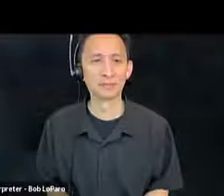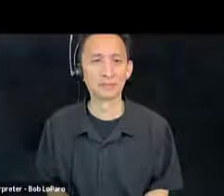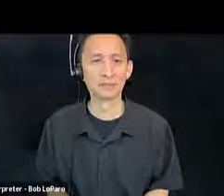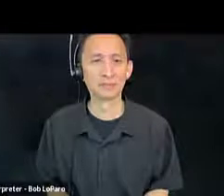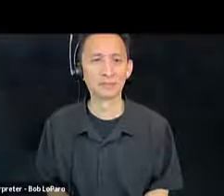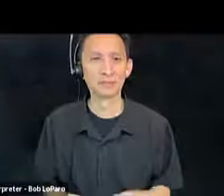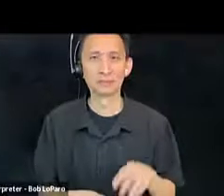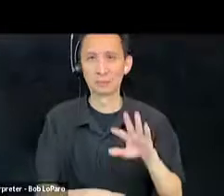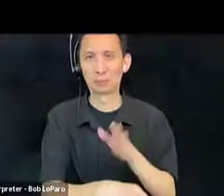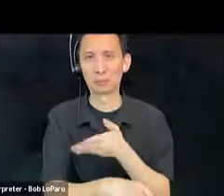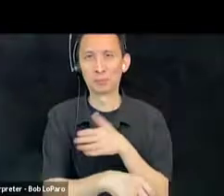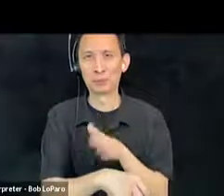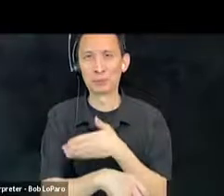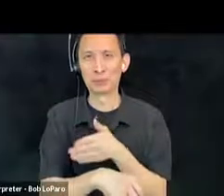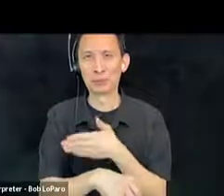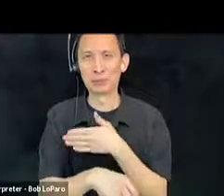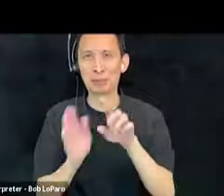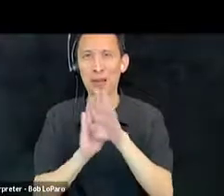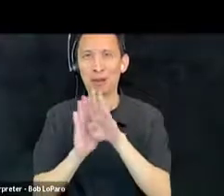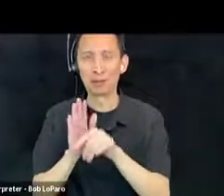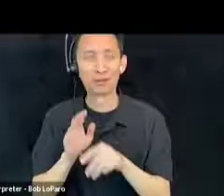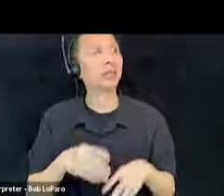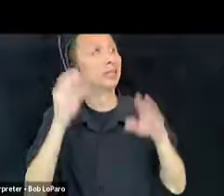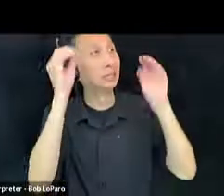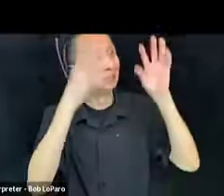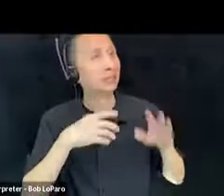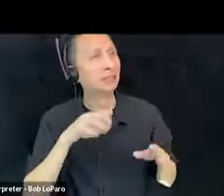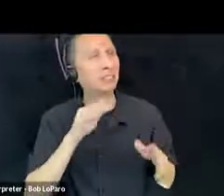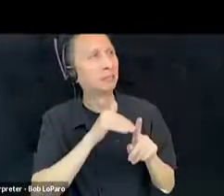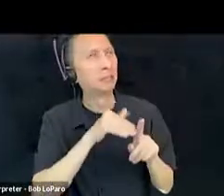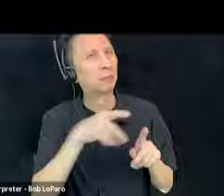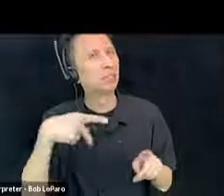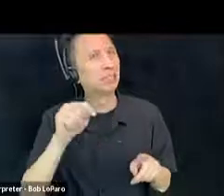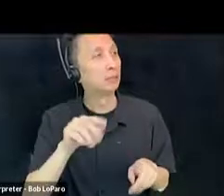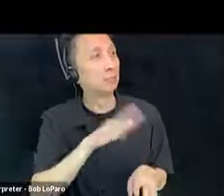it's up to you it's up to you